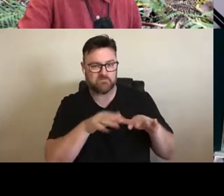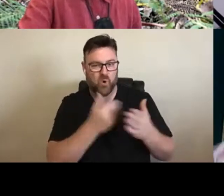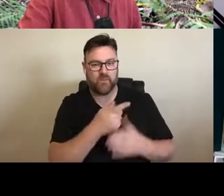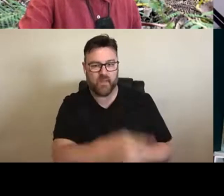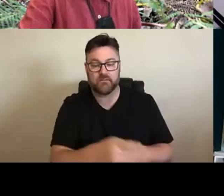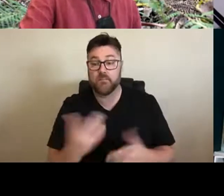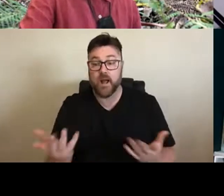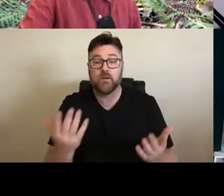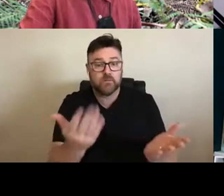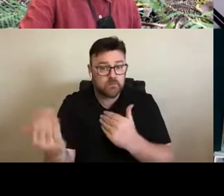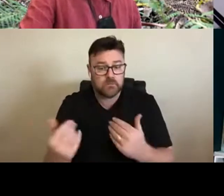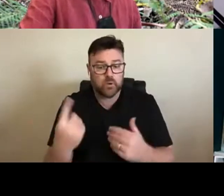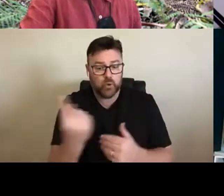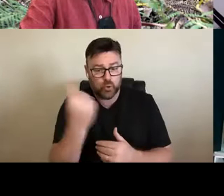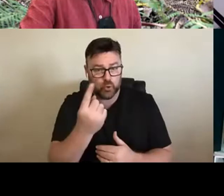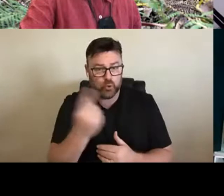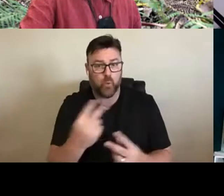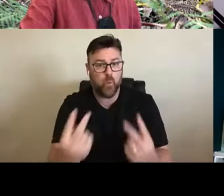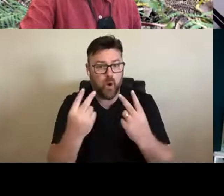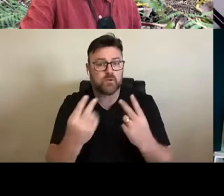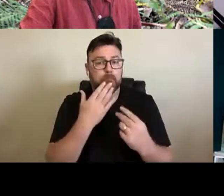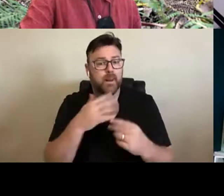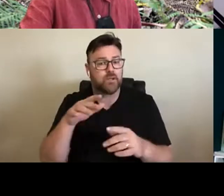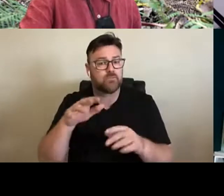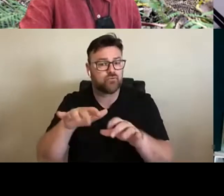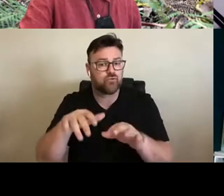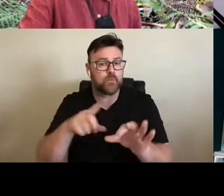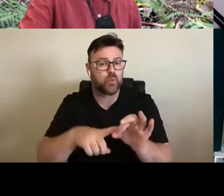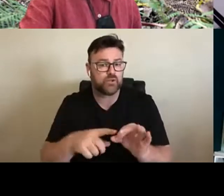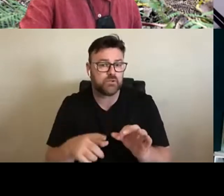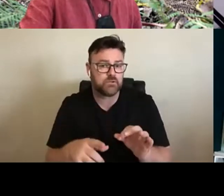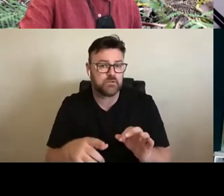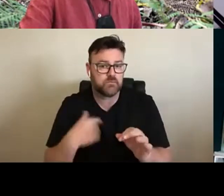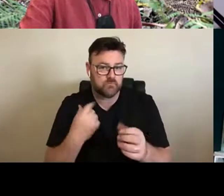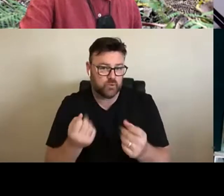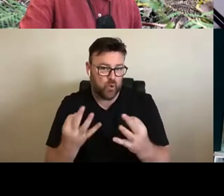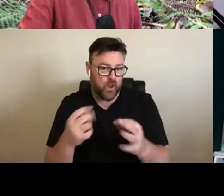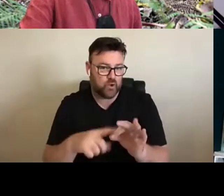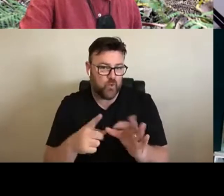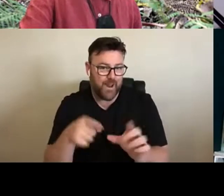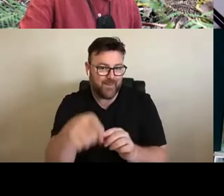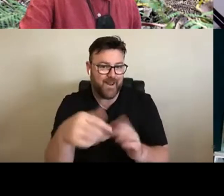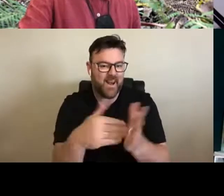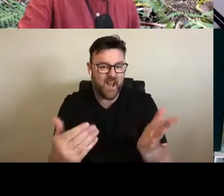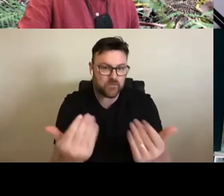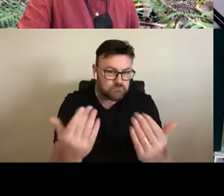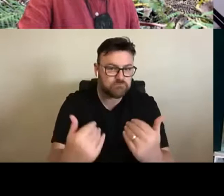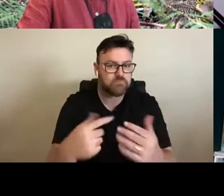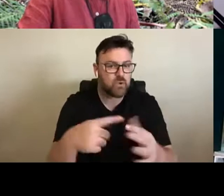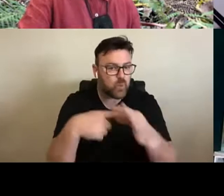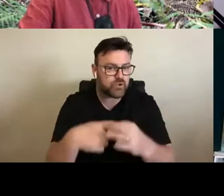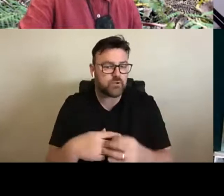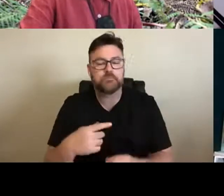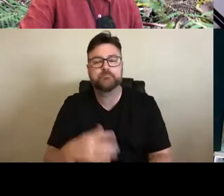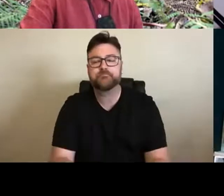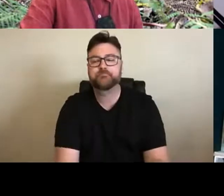any people who are tuning in to please type questions in the Q&A, but I don't currently have any. So we'll go with Ros's question, please. That's a great